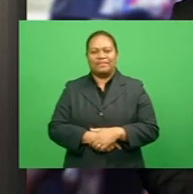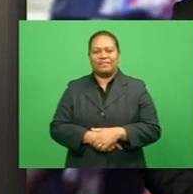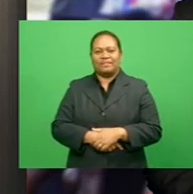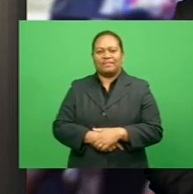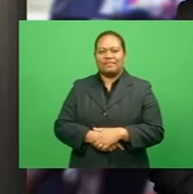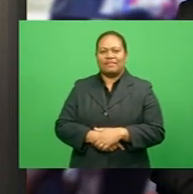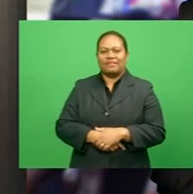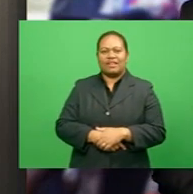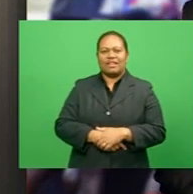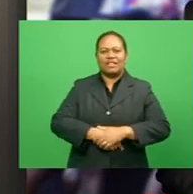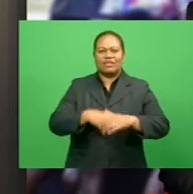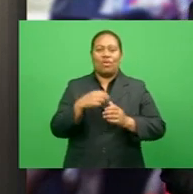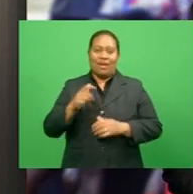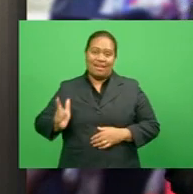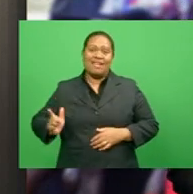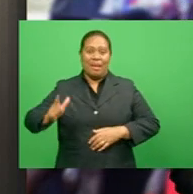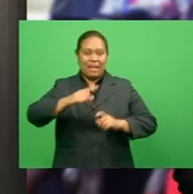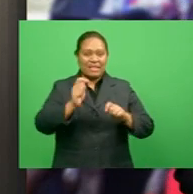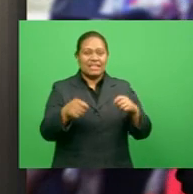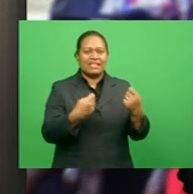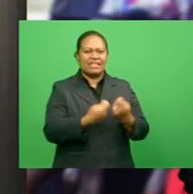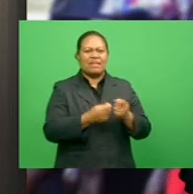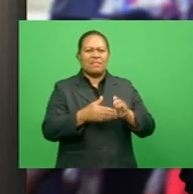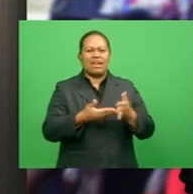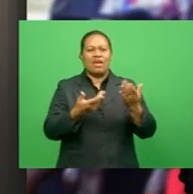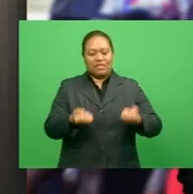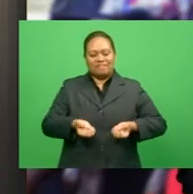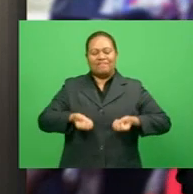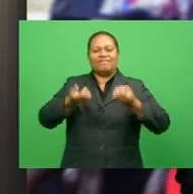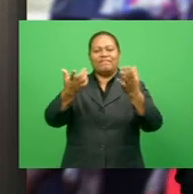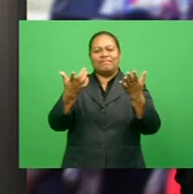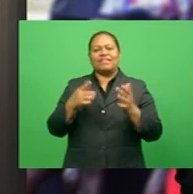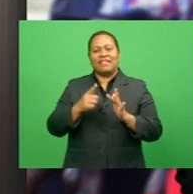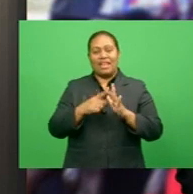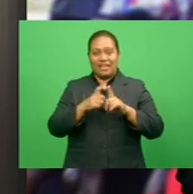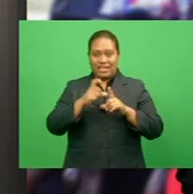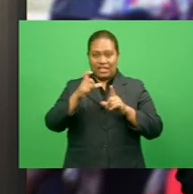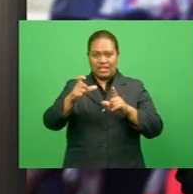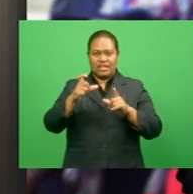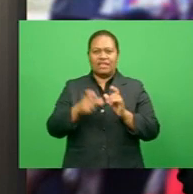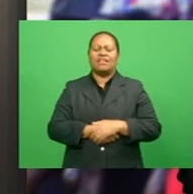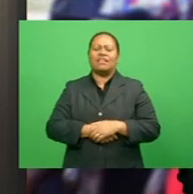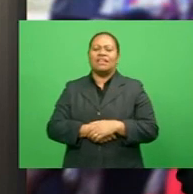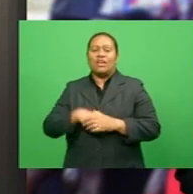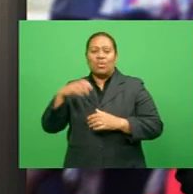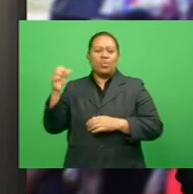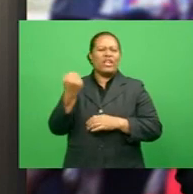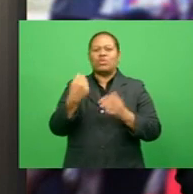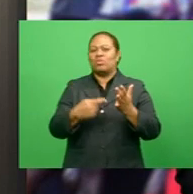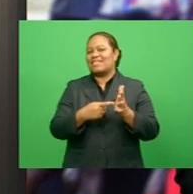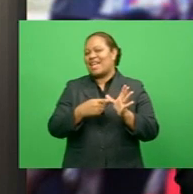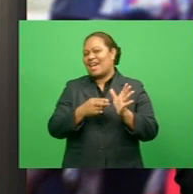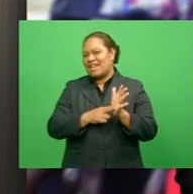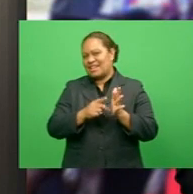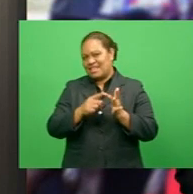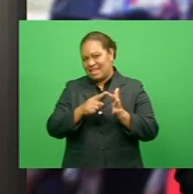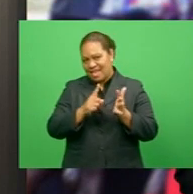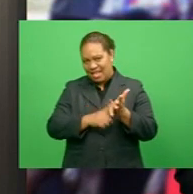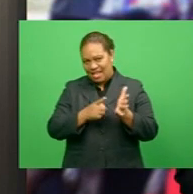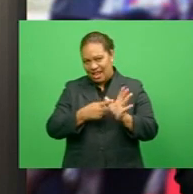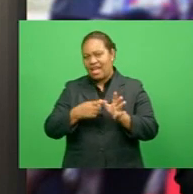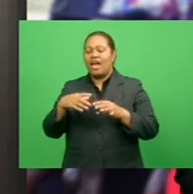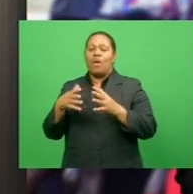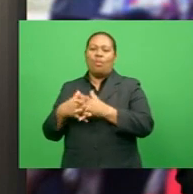The Triple S Builders Lambasa side has dedicated its court's IDC win to veteran Taniela Wanga. The 37-year-old was one